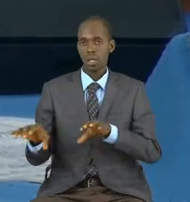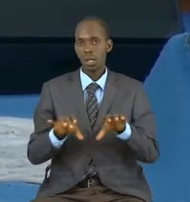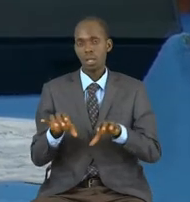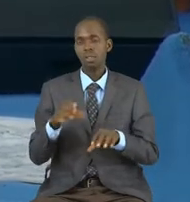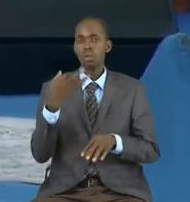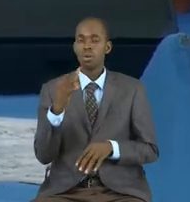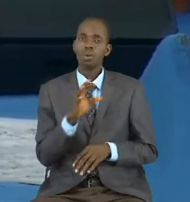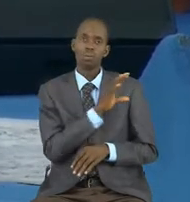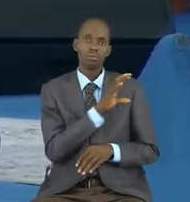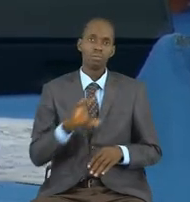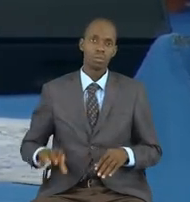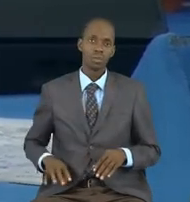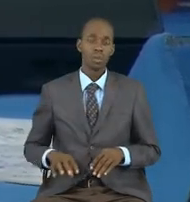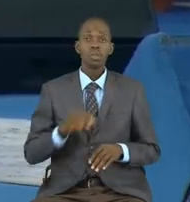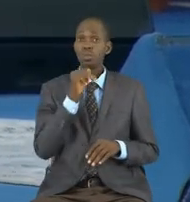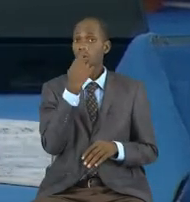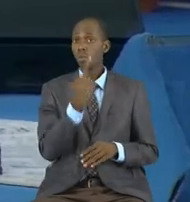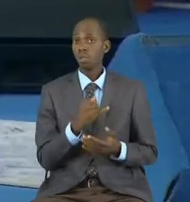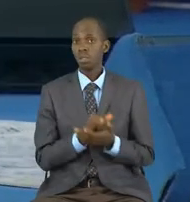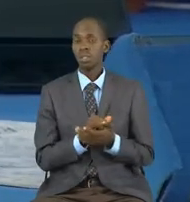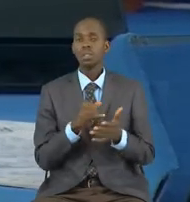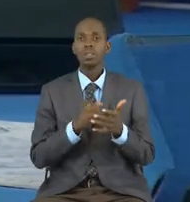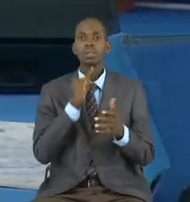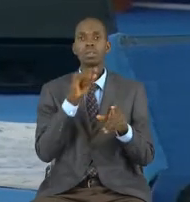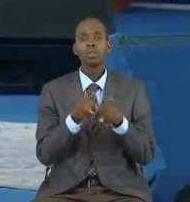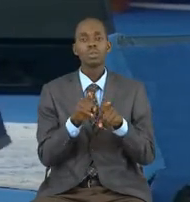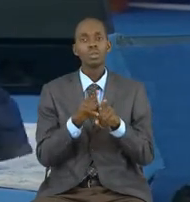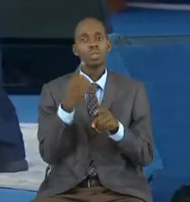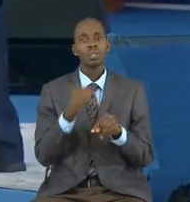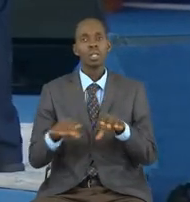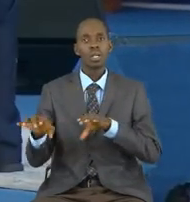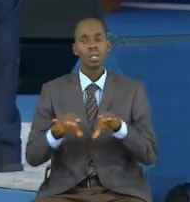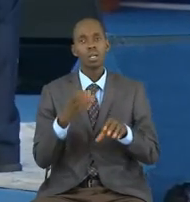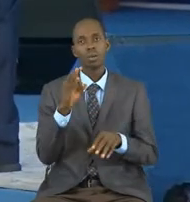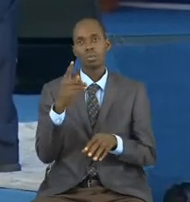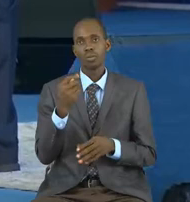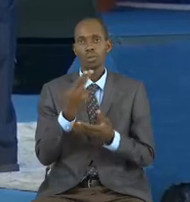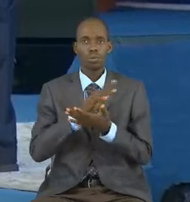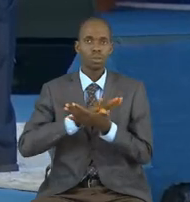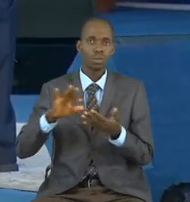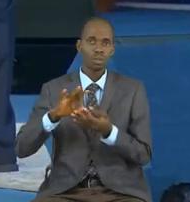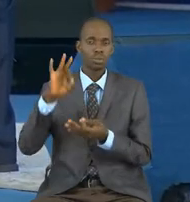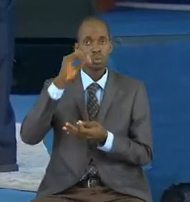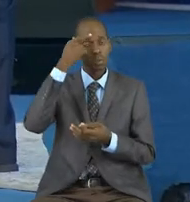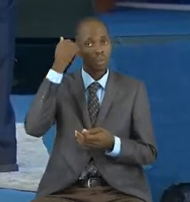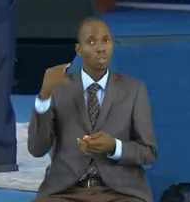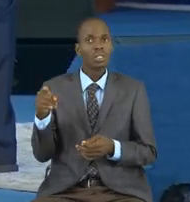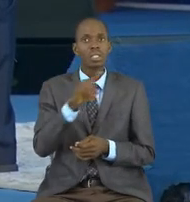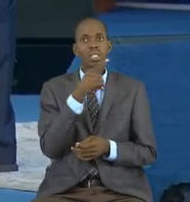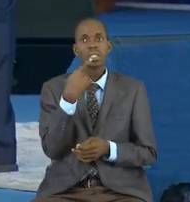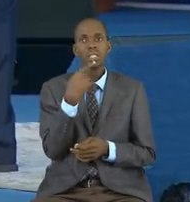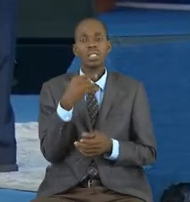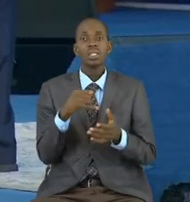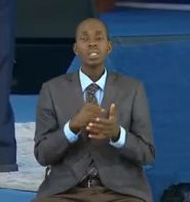that, it's the Acts of the Holy Ghost. Because he said, it's expedient for